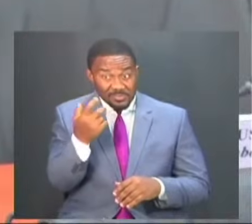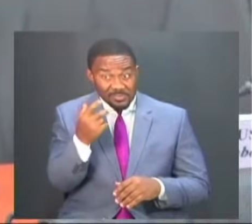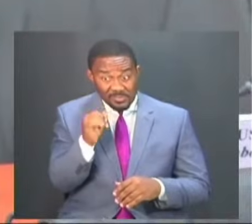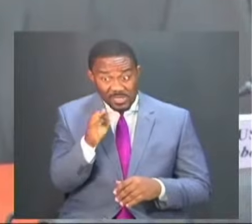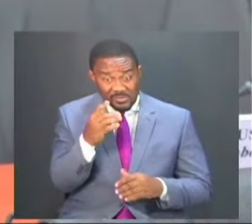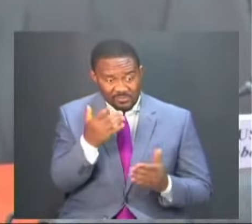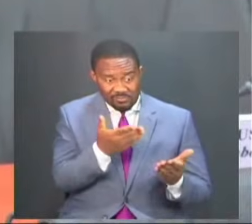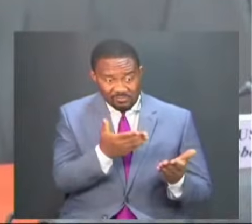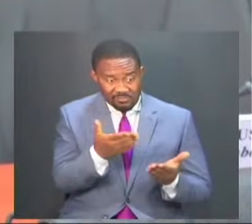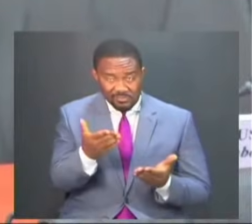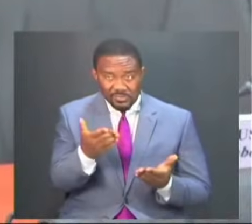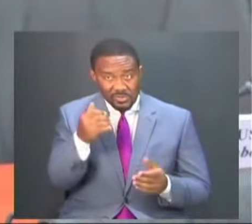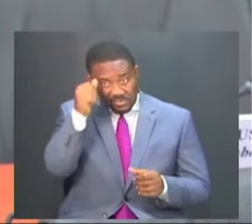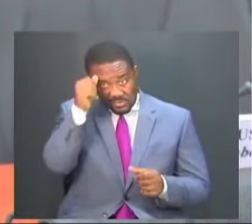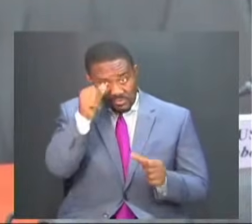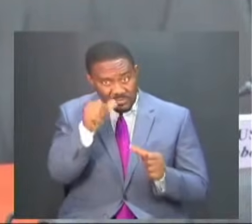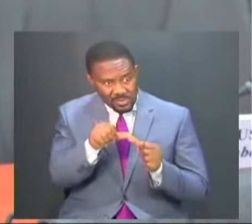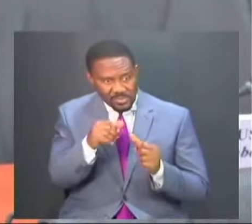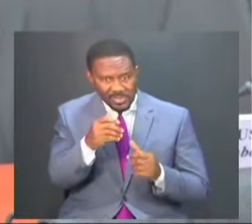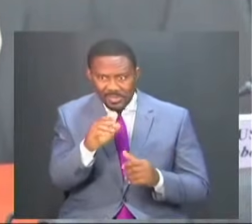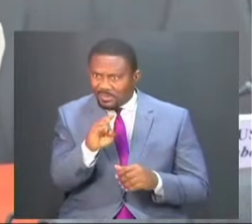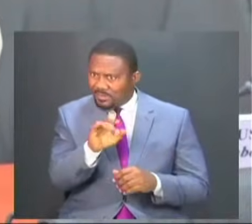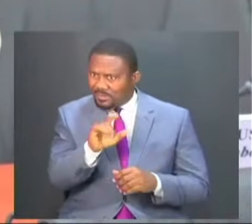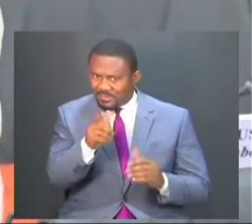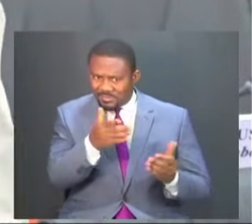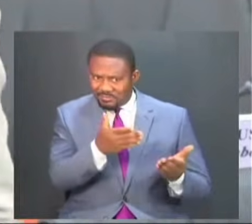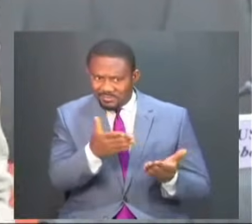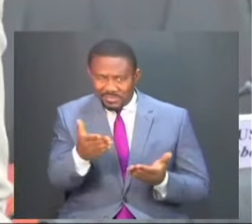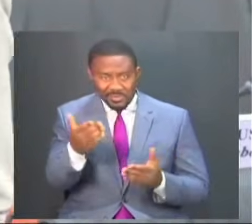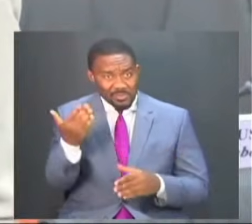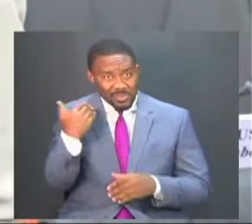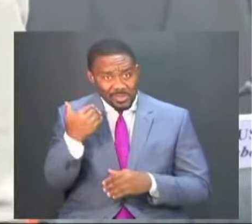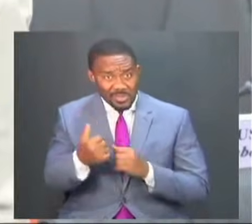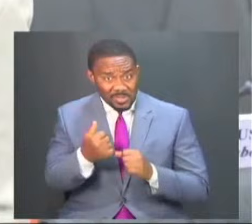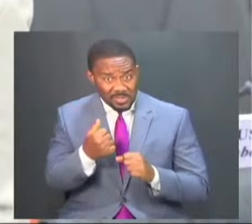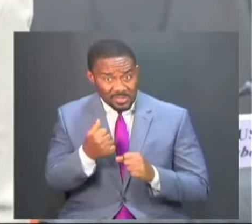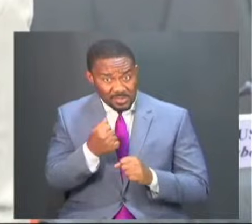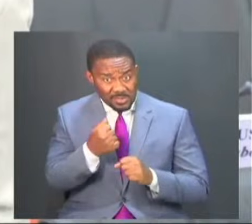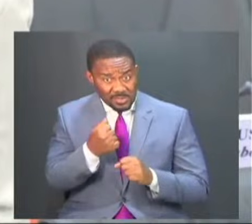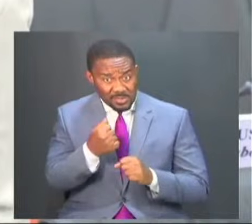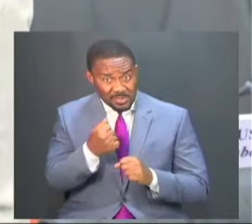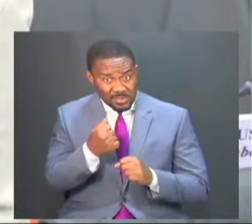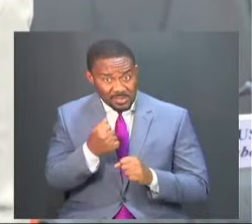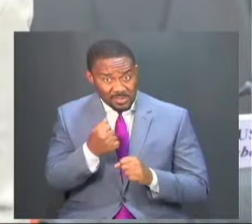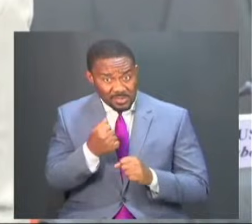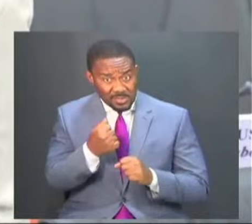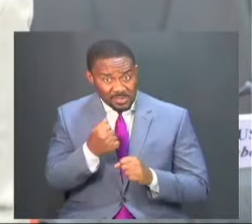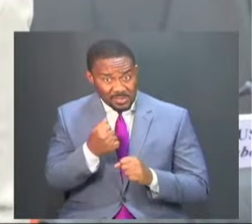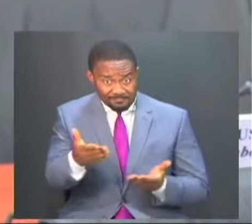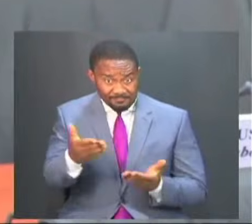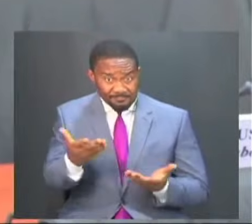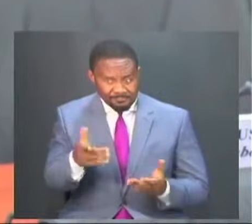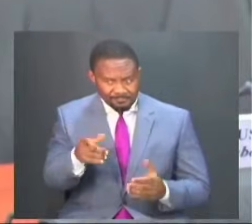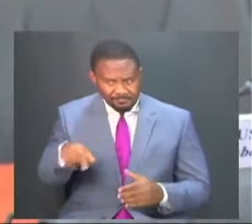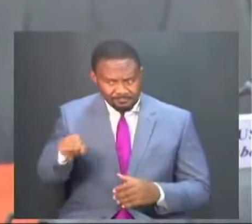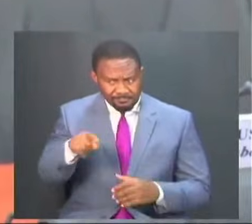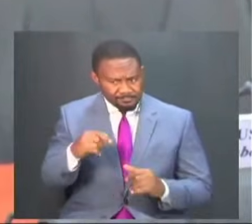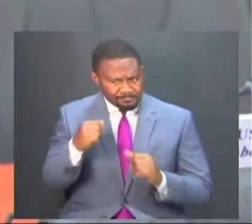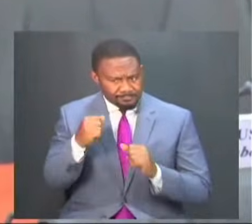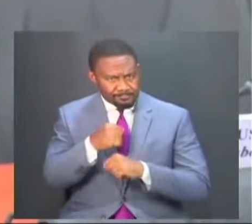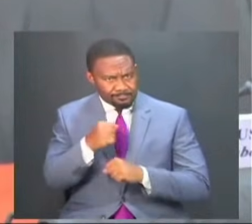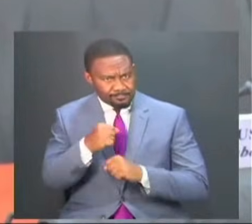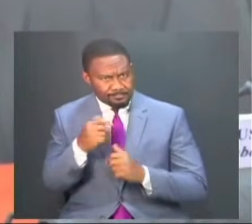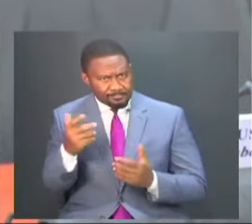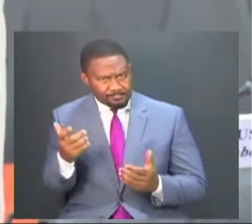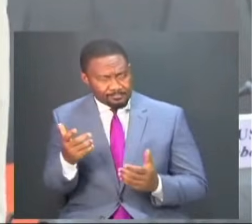bill and the agreement here last year, they fought us. Until this year, when the communities themselves